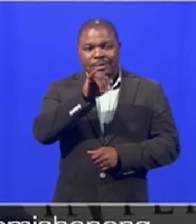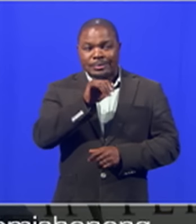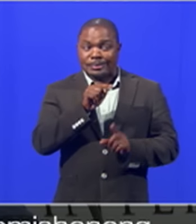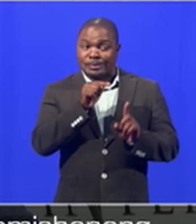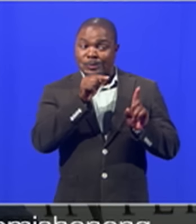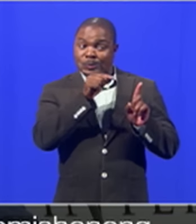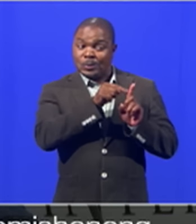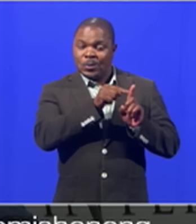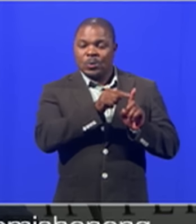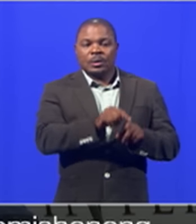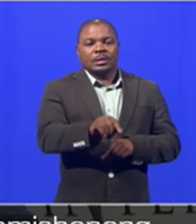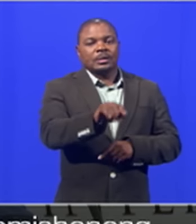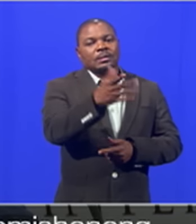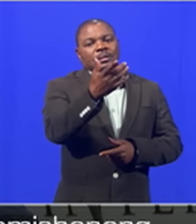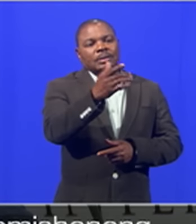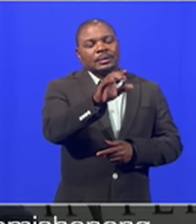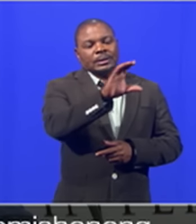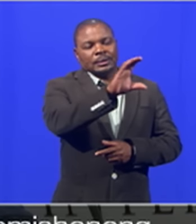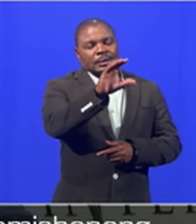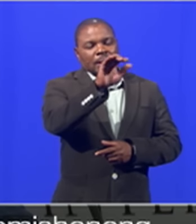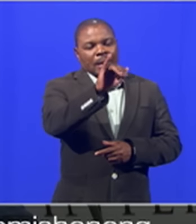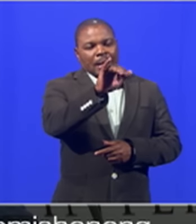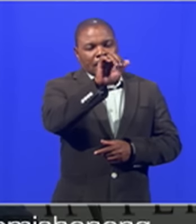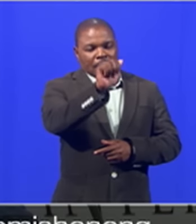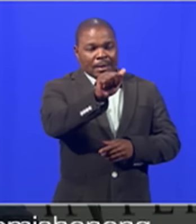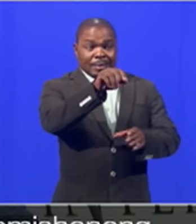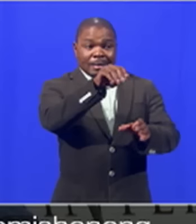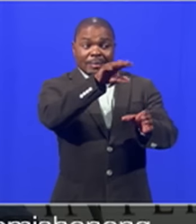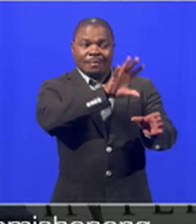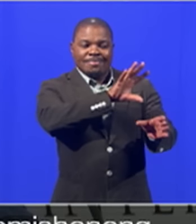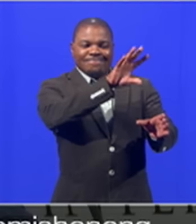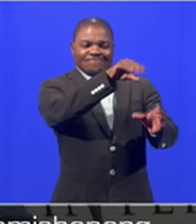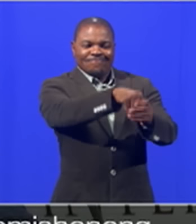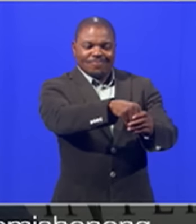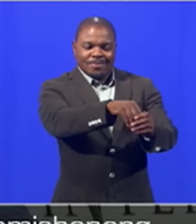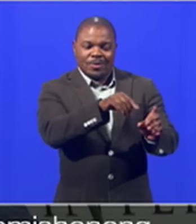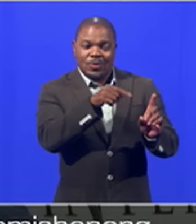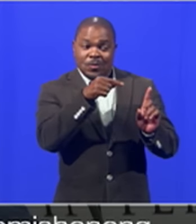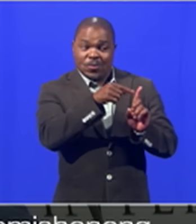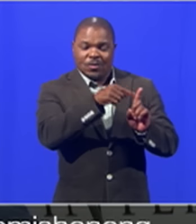was recruited by the Central Intelligence Agency, the American one,